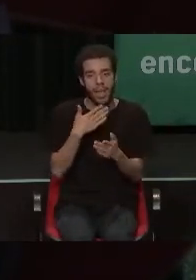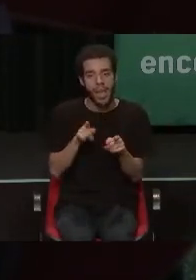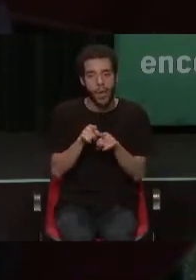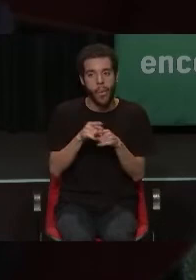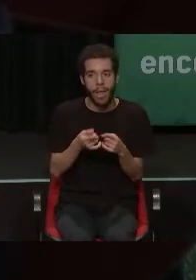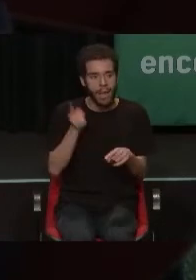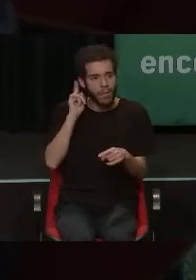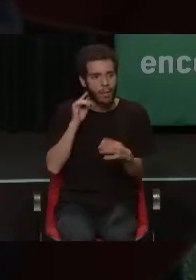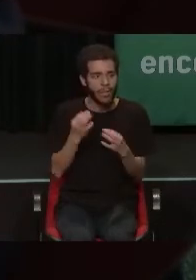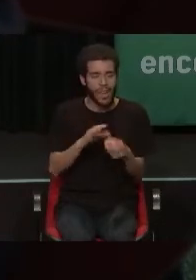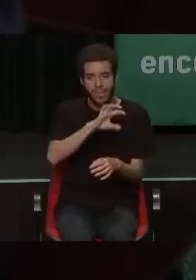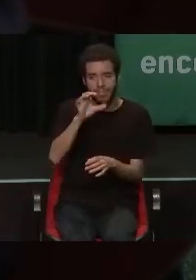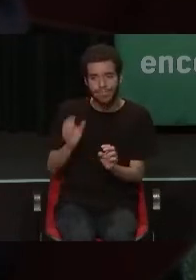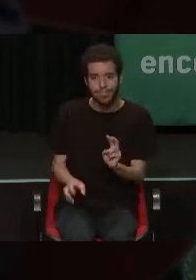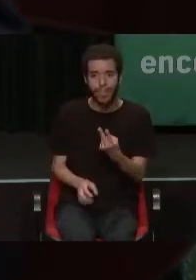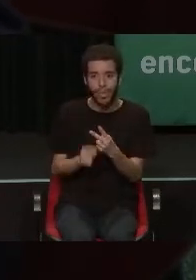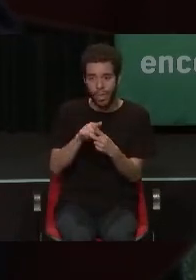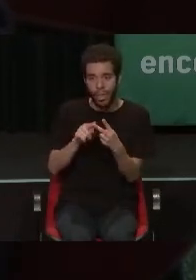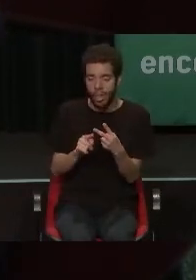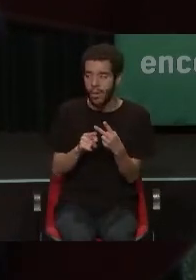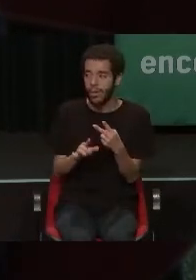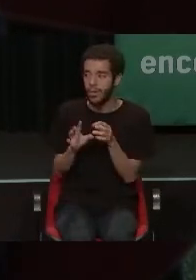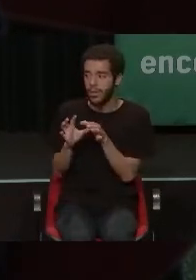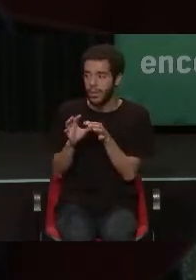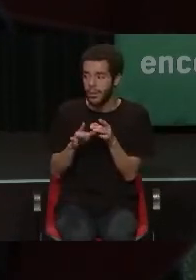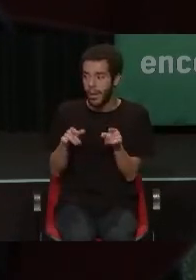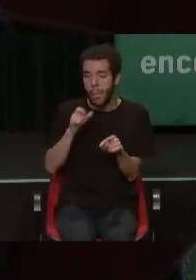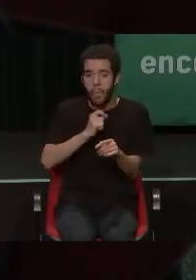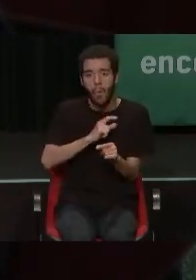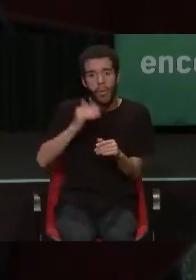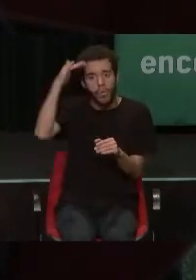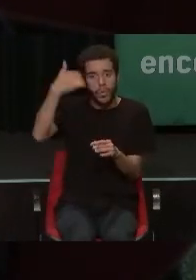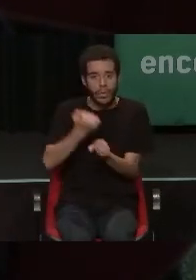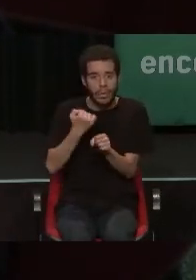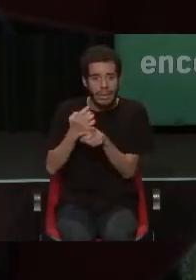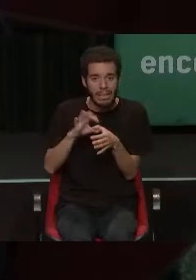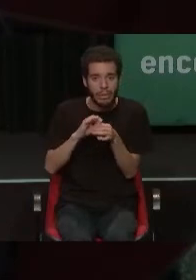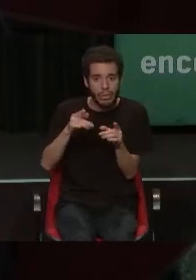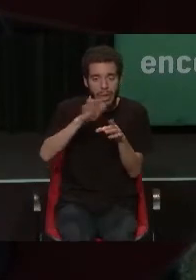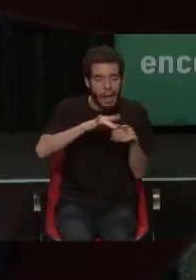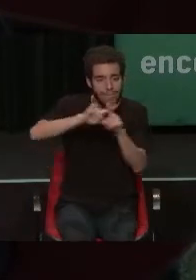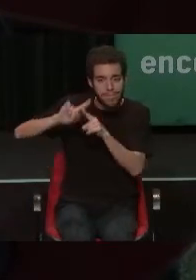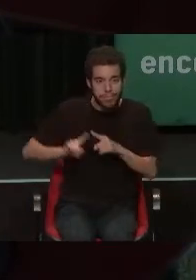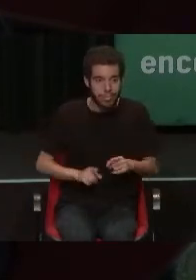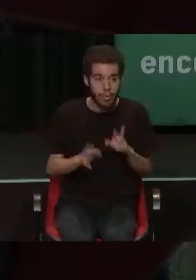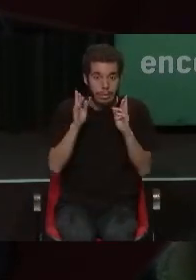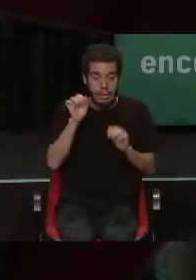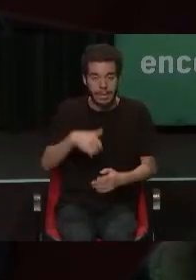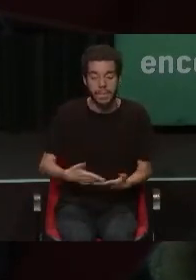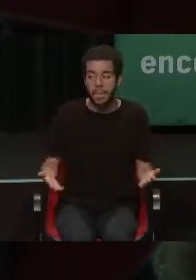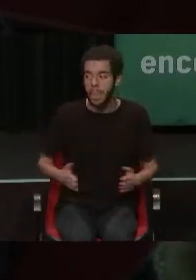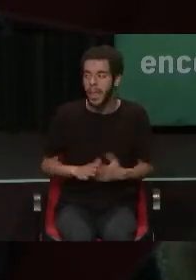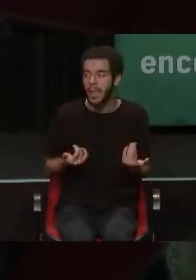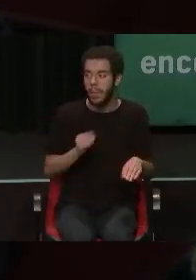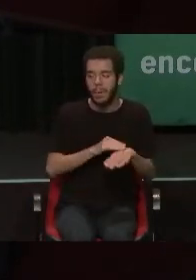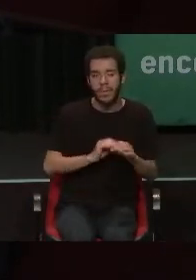between our two countries will get a lot more fruitful in many aspects. Let me just comment in the